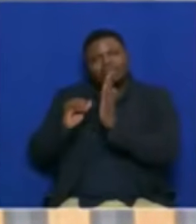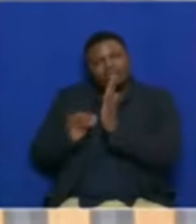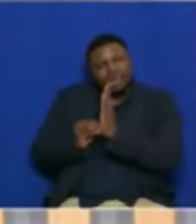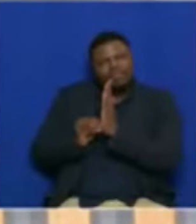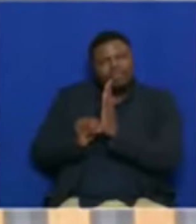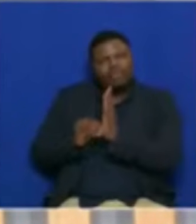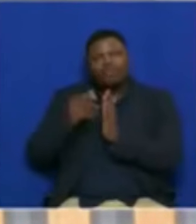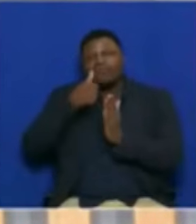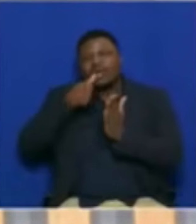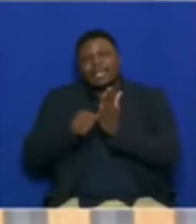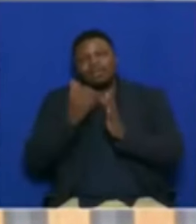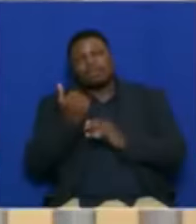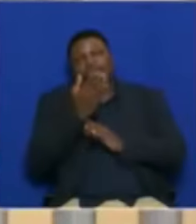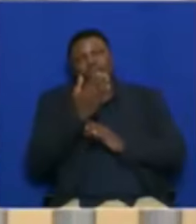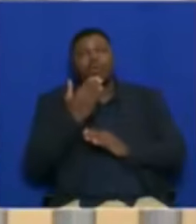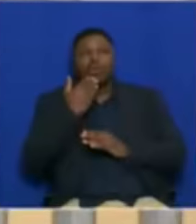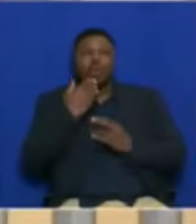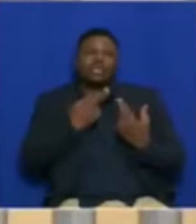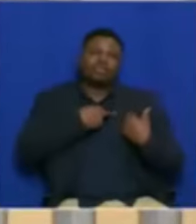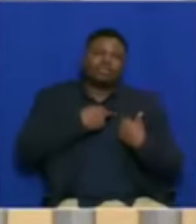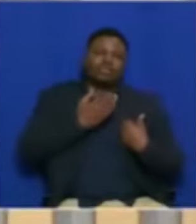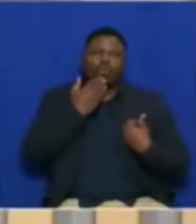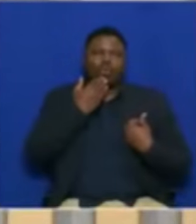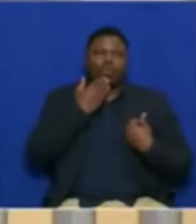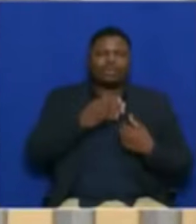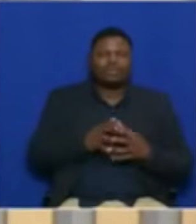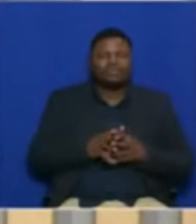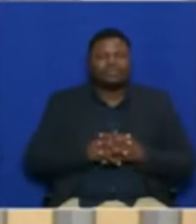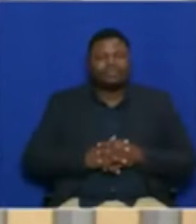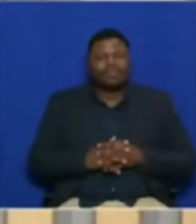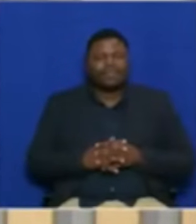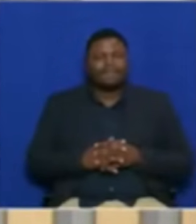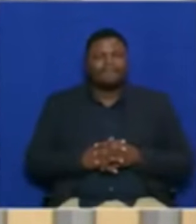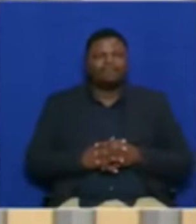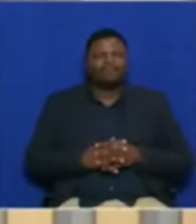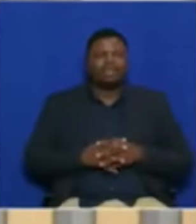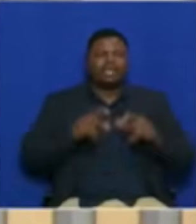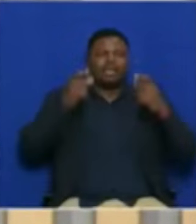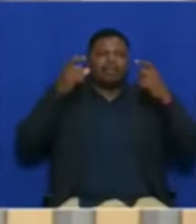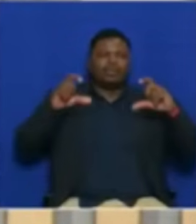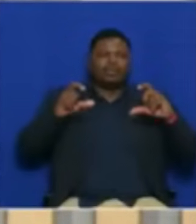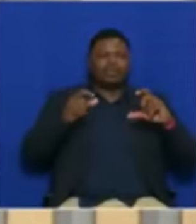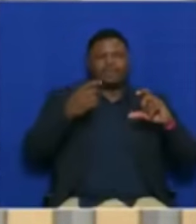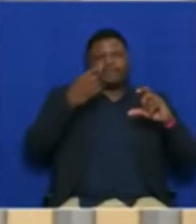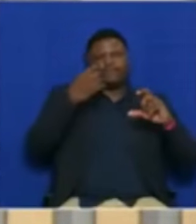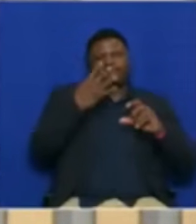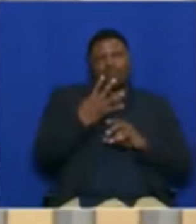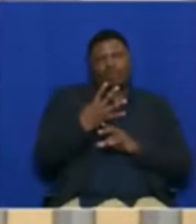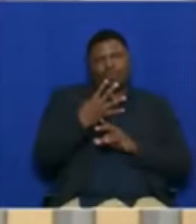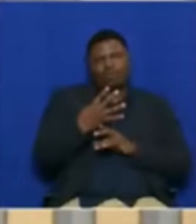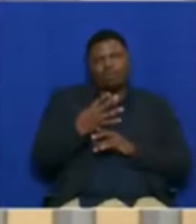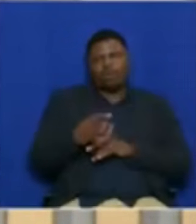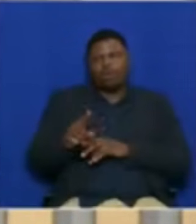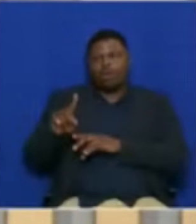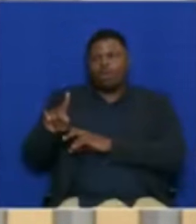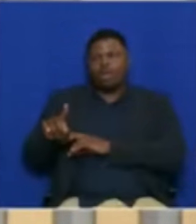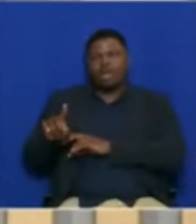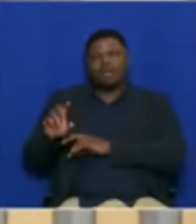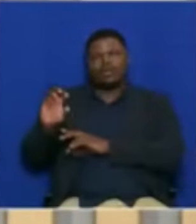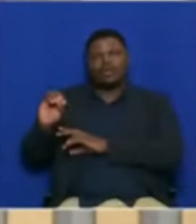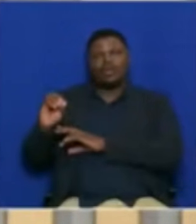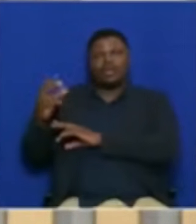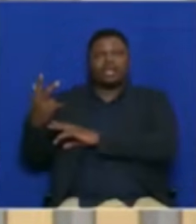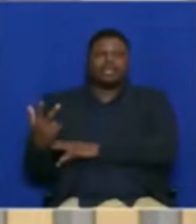one thing first. Paragraph 4, the 108, Yes. Mokwele wouldn't have a 108. Those